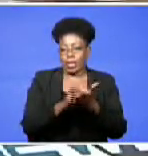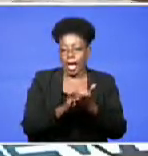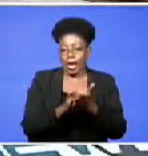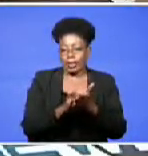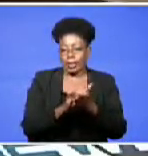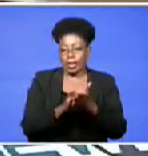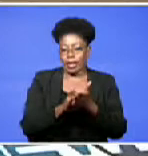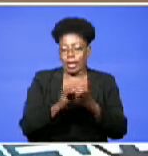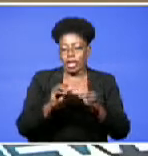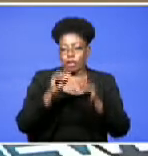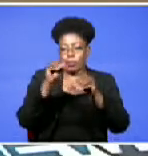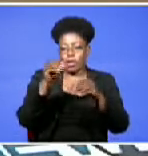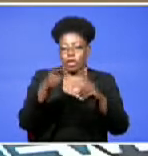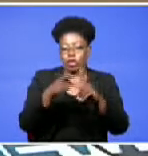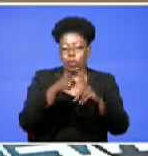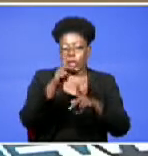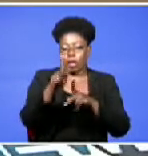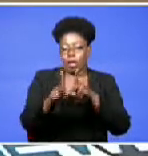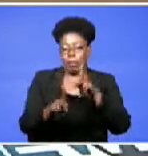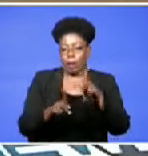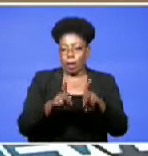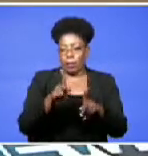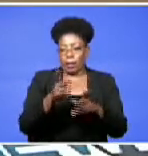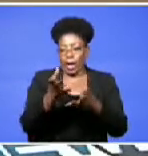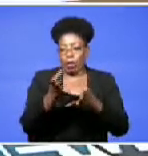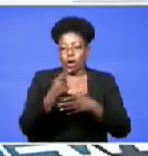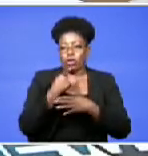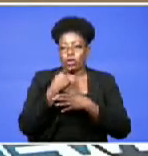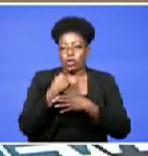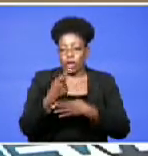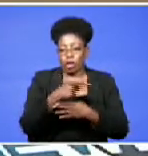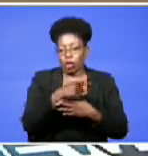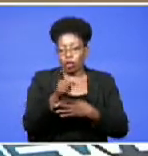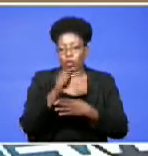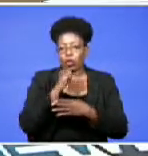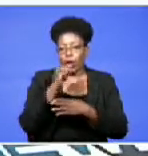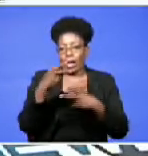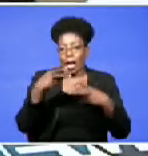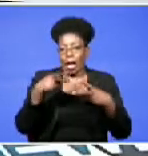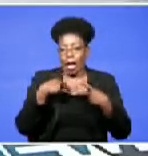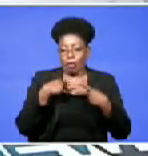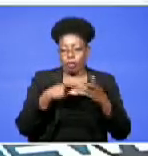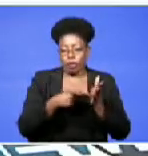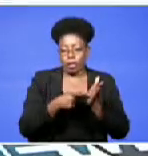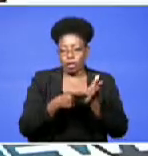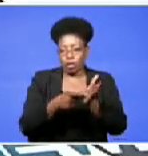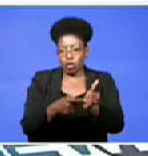Bahamian public. And I want to say, and those of you who don't have it, I give you a copy of the ruling.